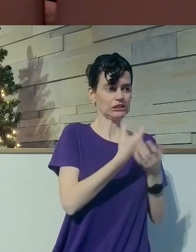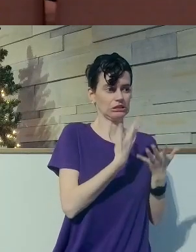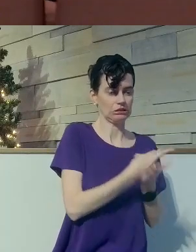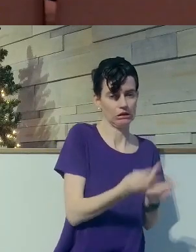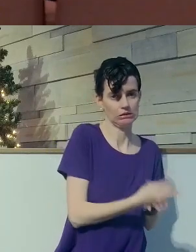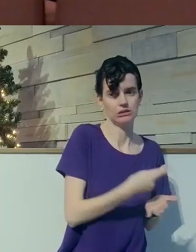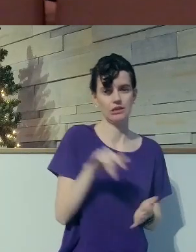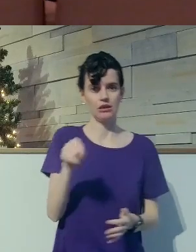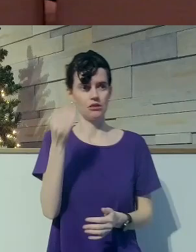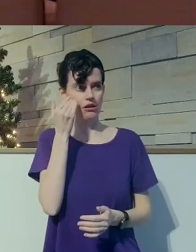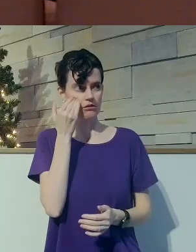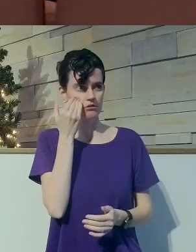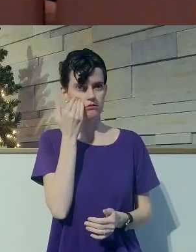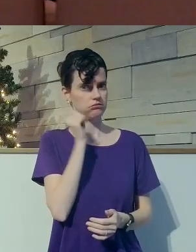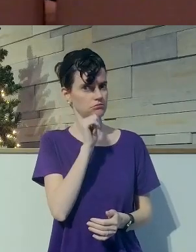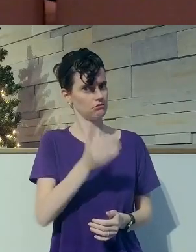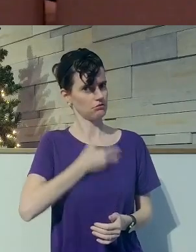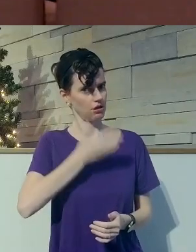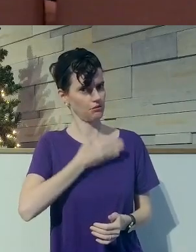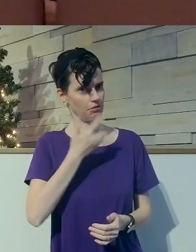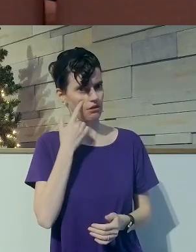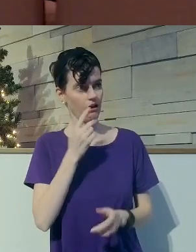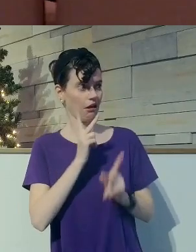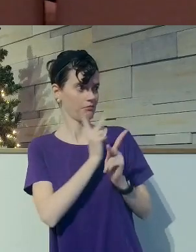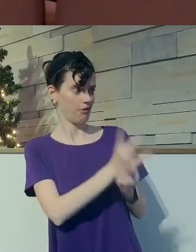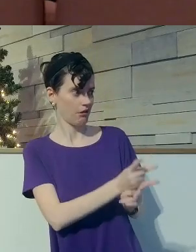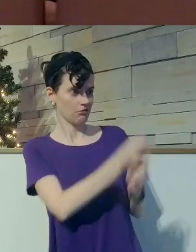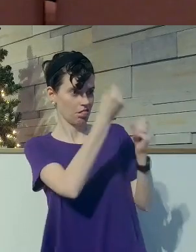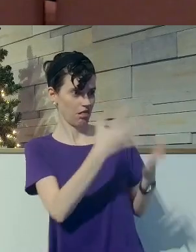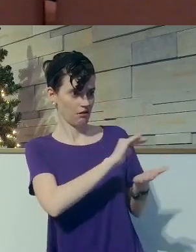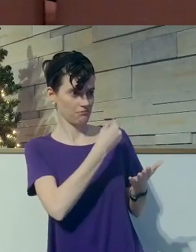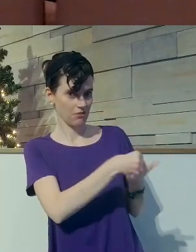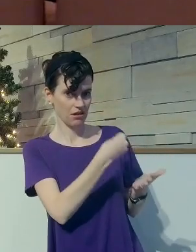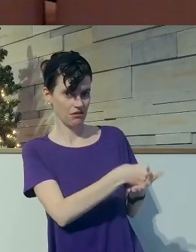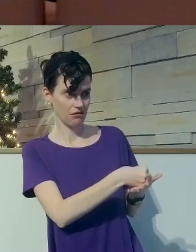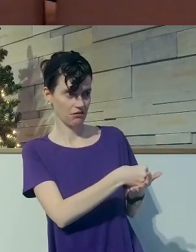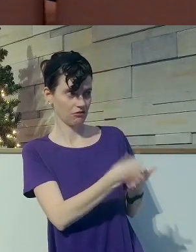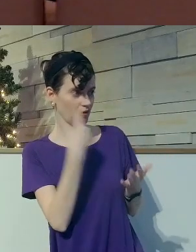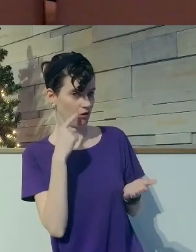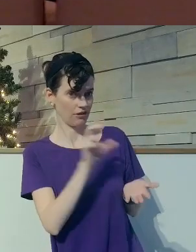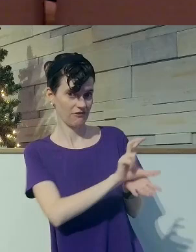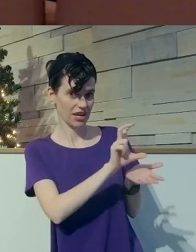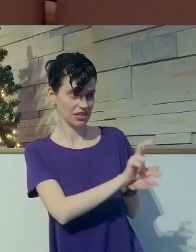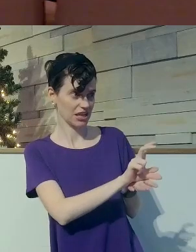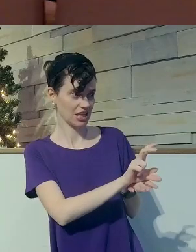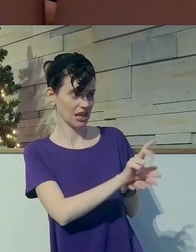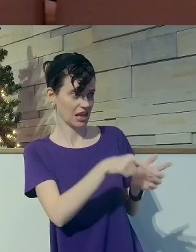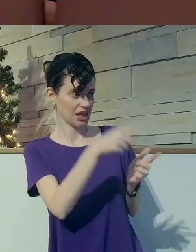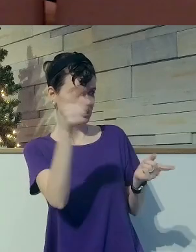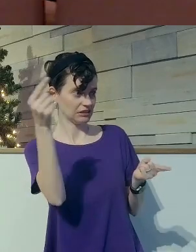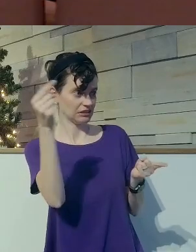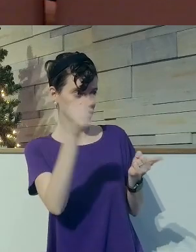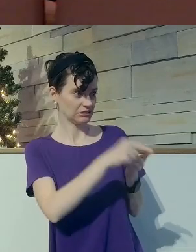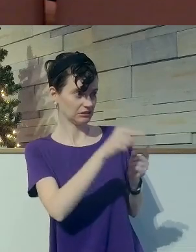Joseph knows about this, and he is not happy. You think about loaning a large sum of money to somebody to invest it for you, and then it's gone,